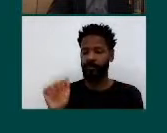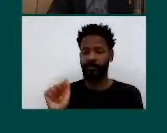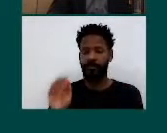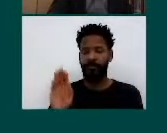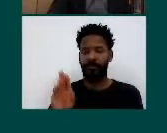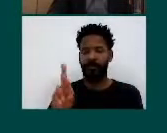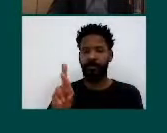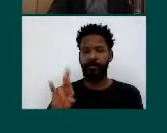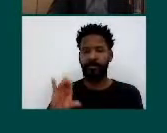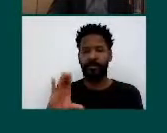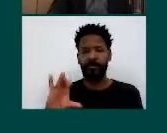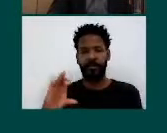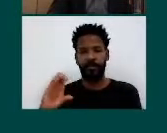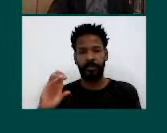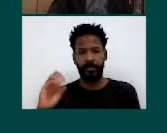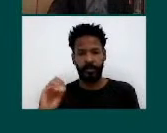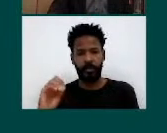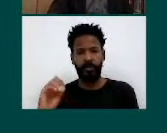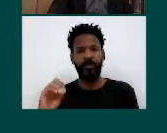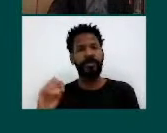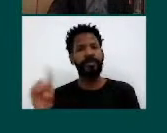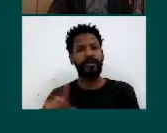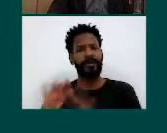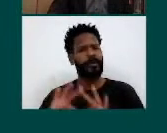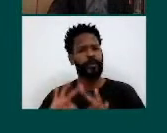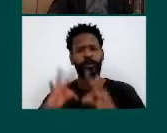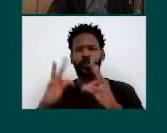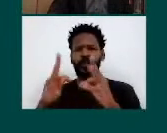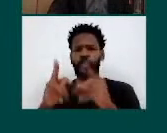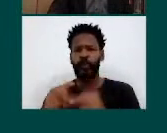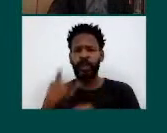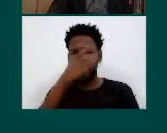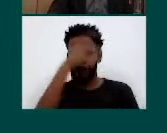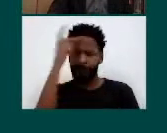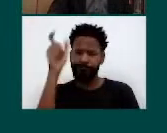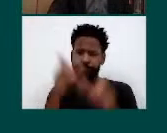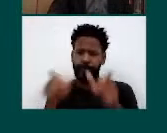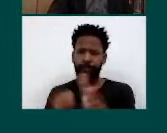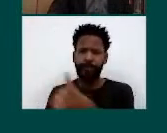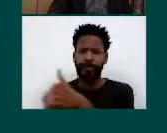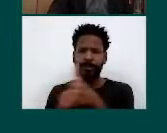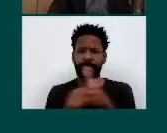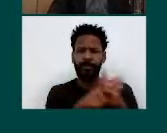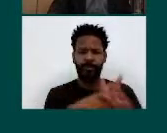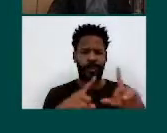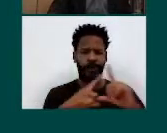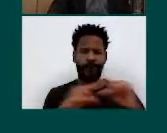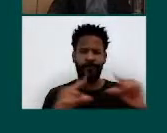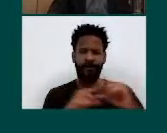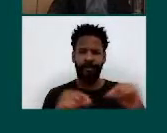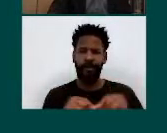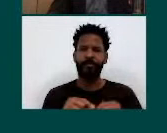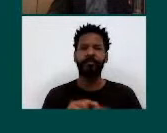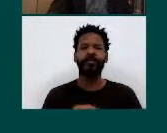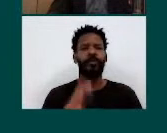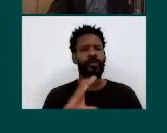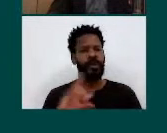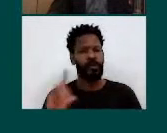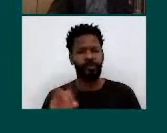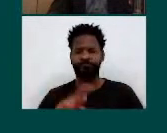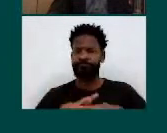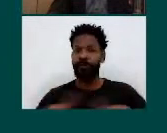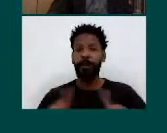consideration to Professor Fabrício and all the research team from